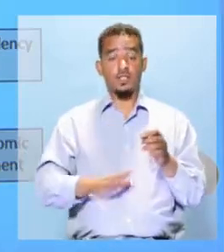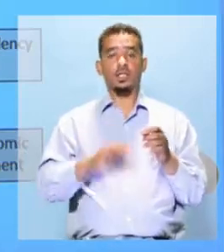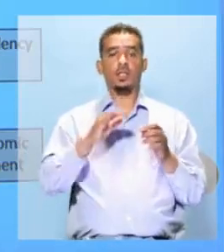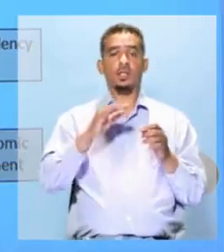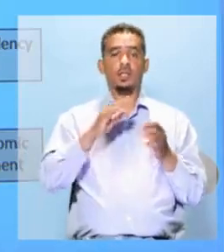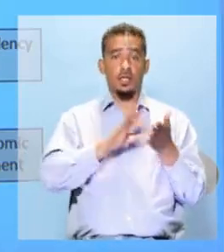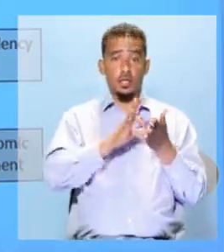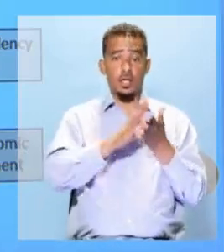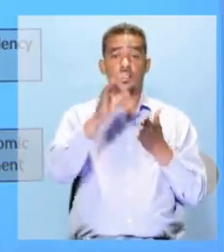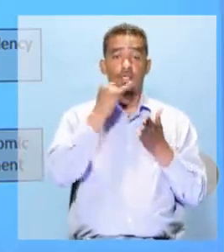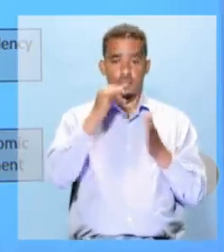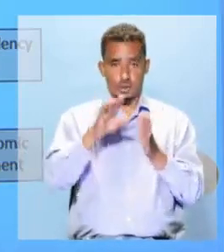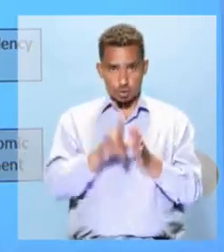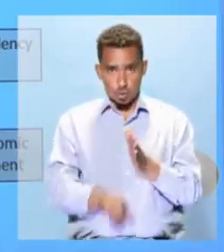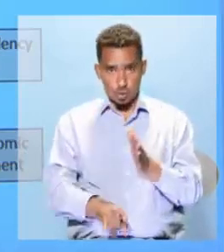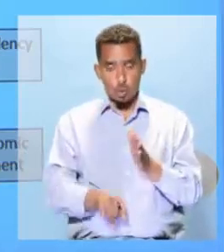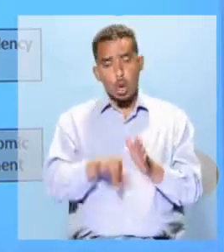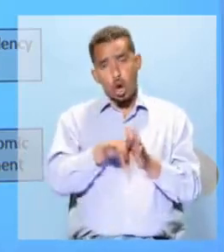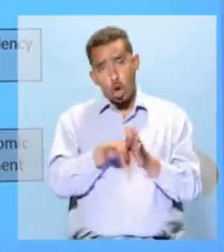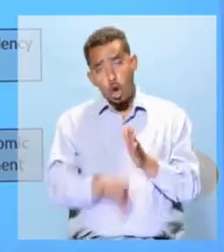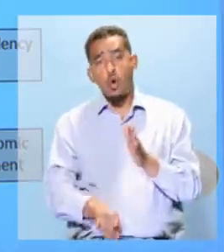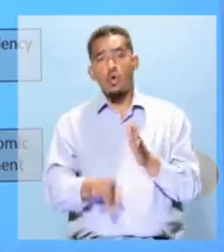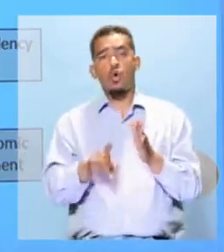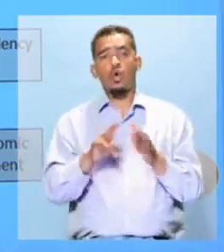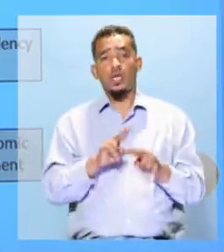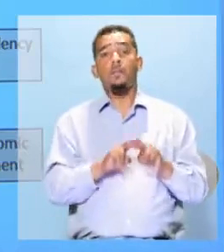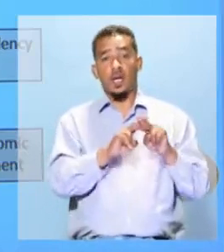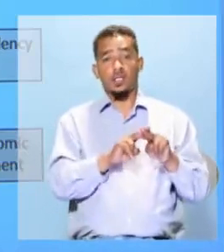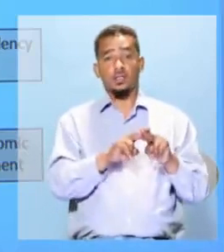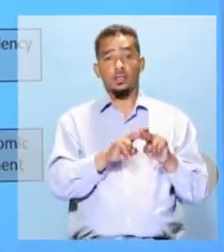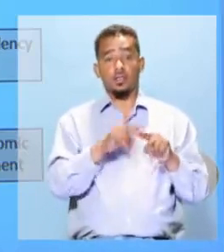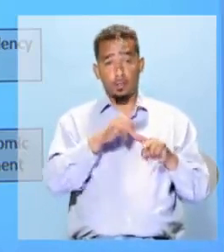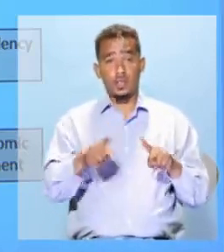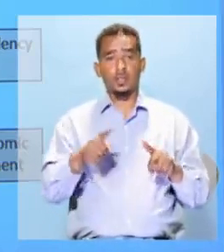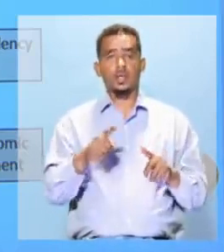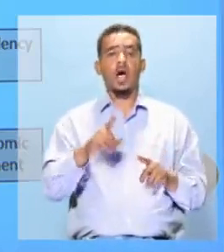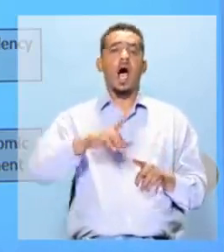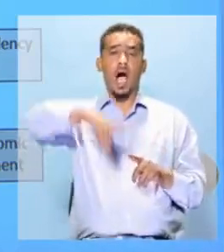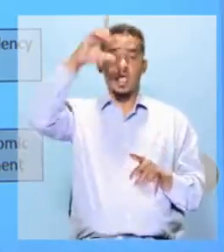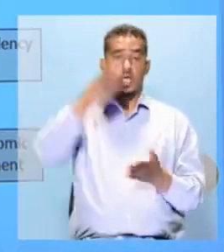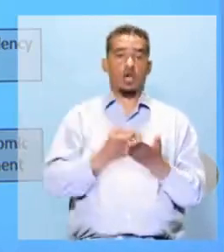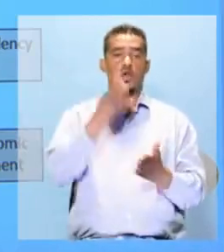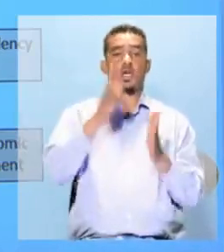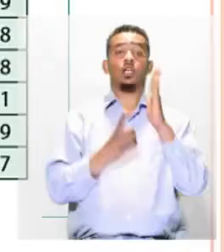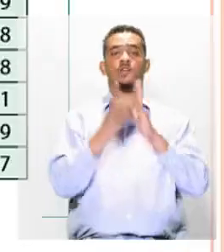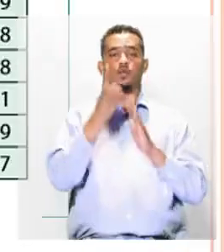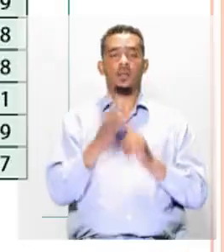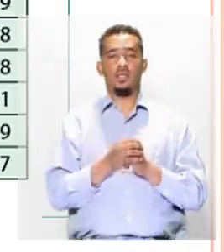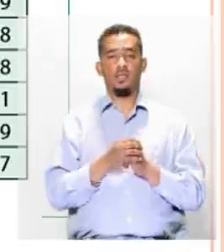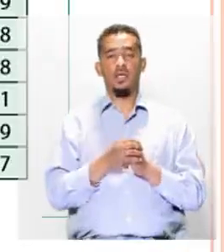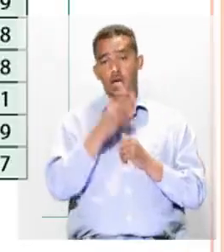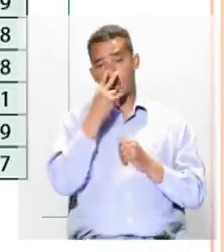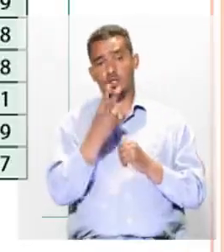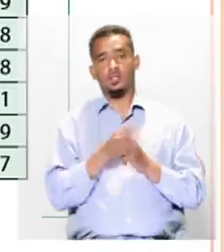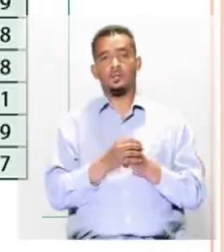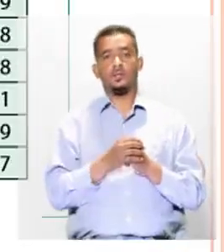low, and also low dependency ratio, but it has high economic development. Let us